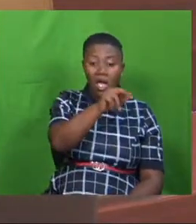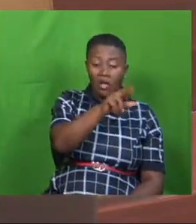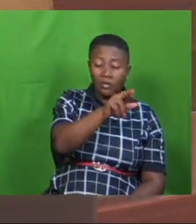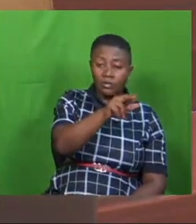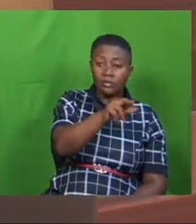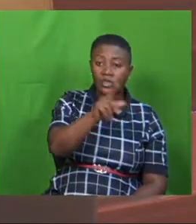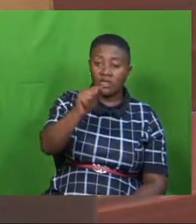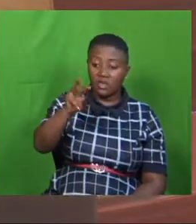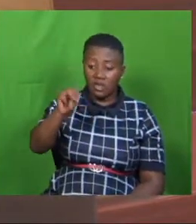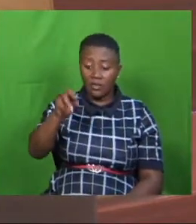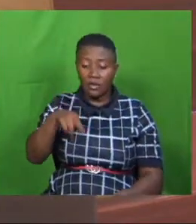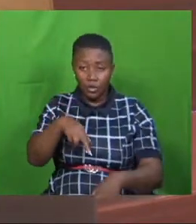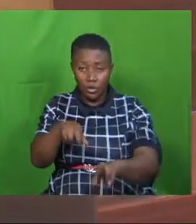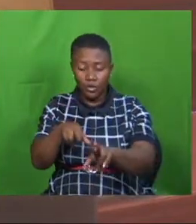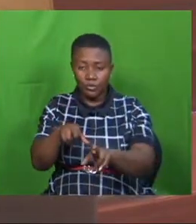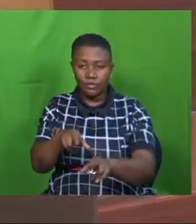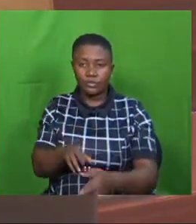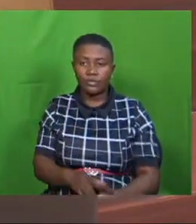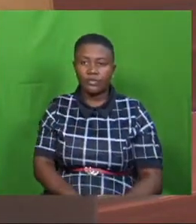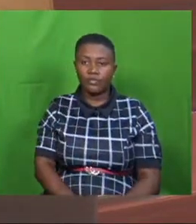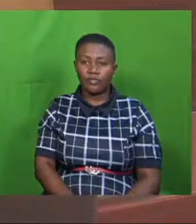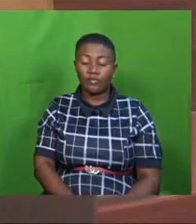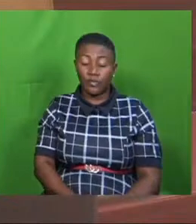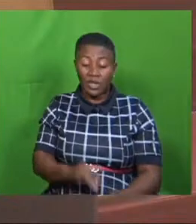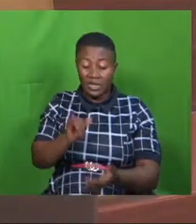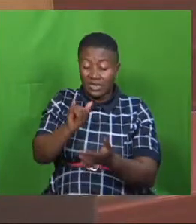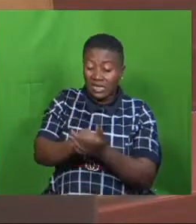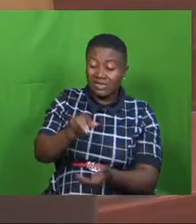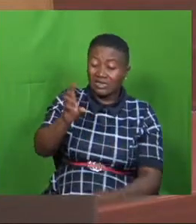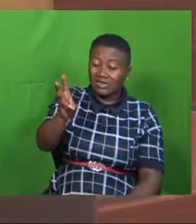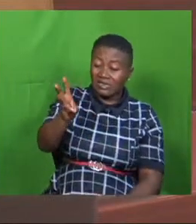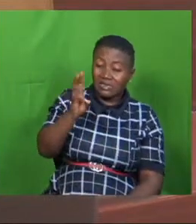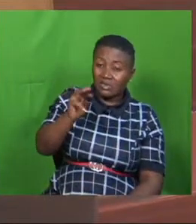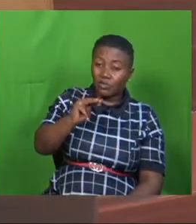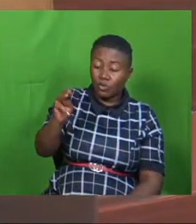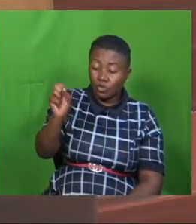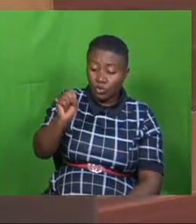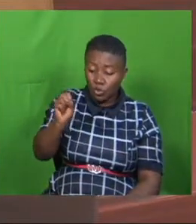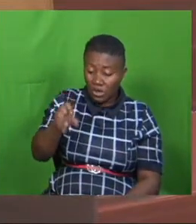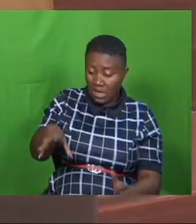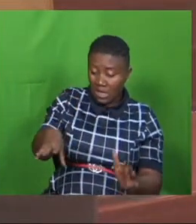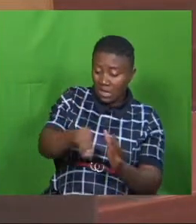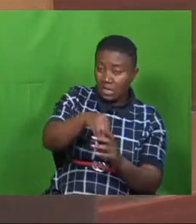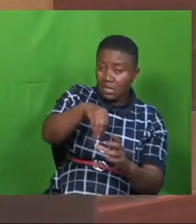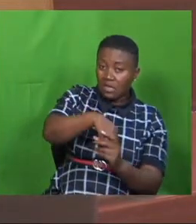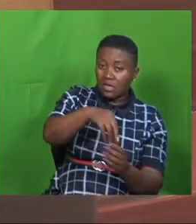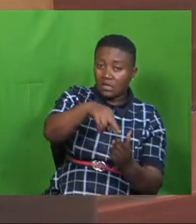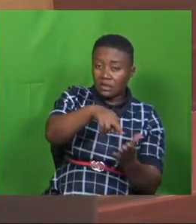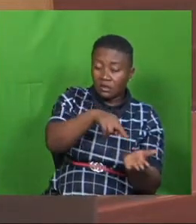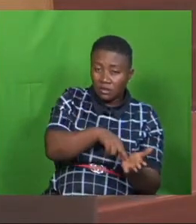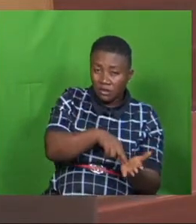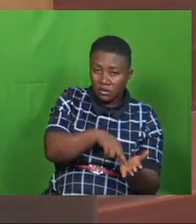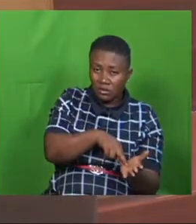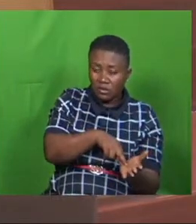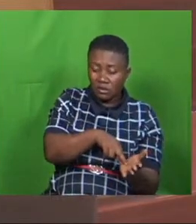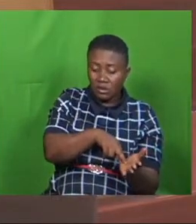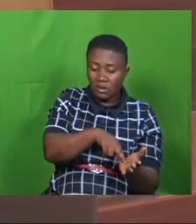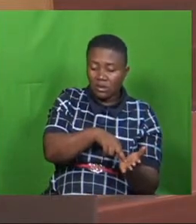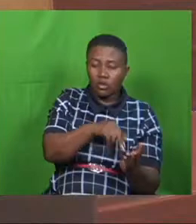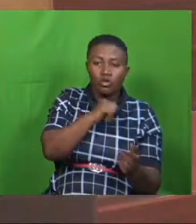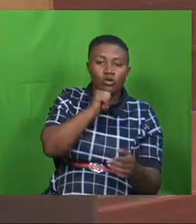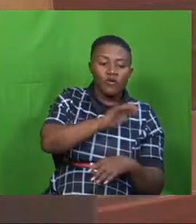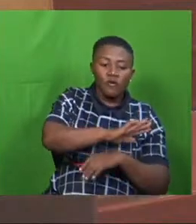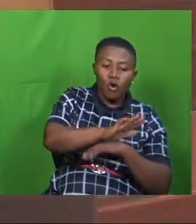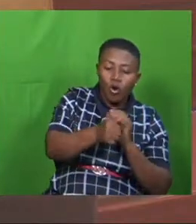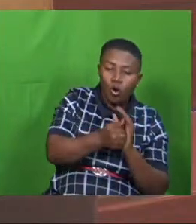its expansion. So the $600 million as captured in the report is not for the two projects. It is only for